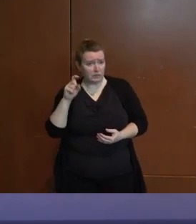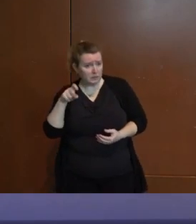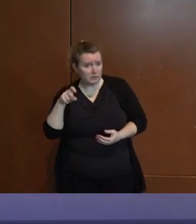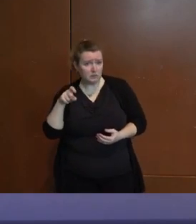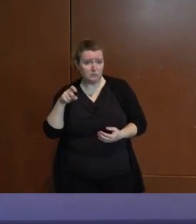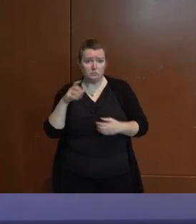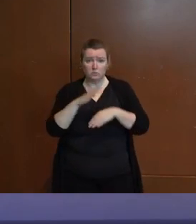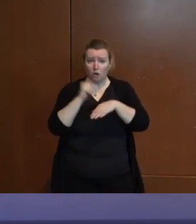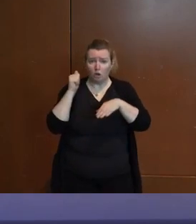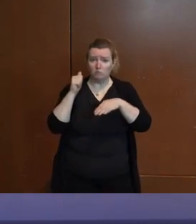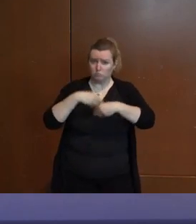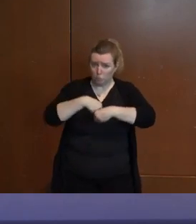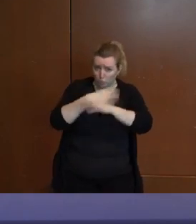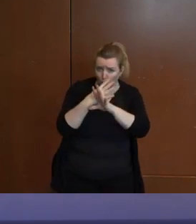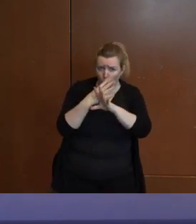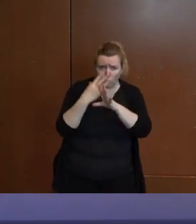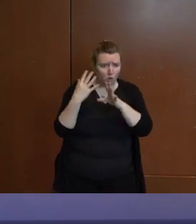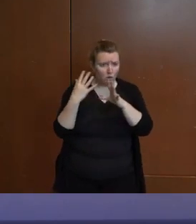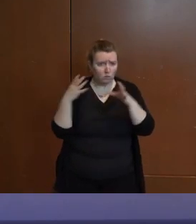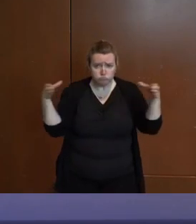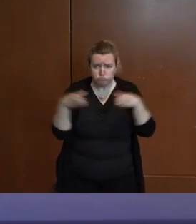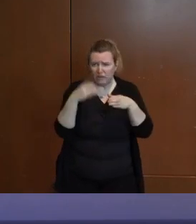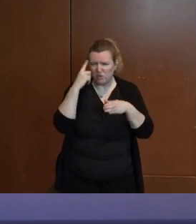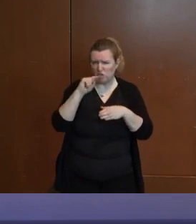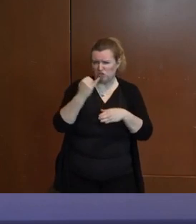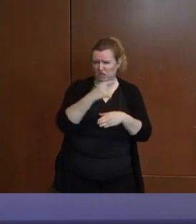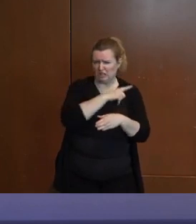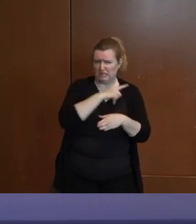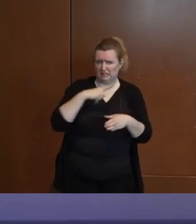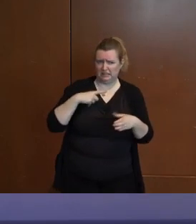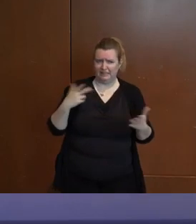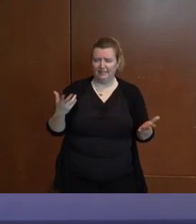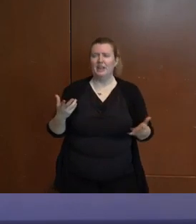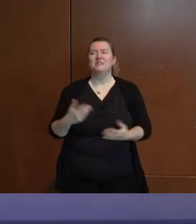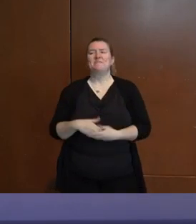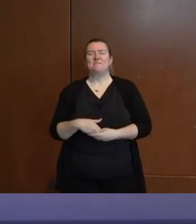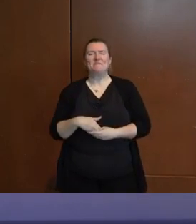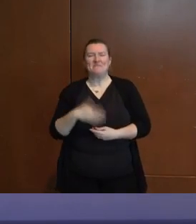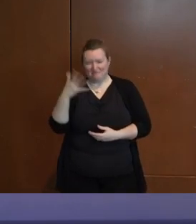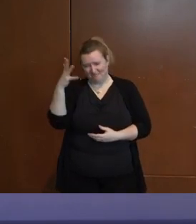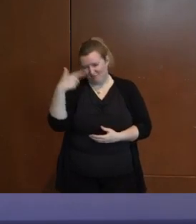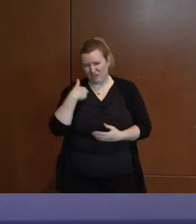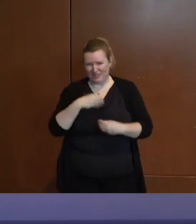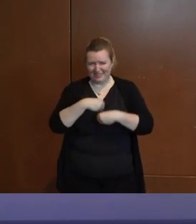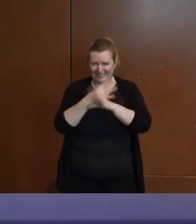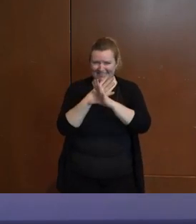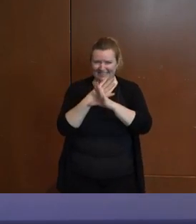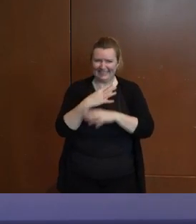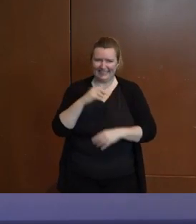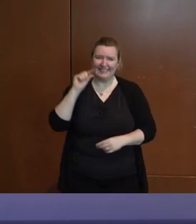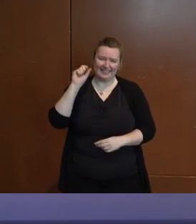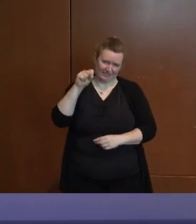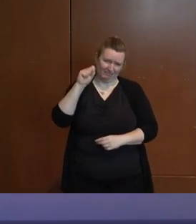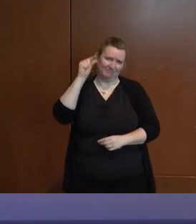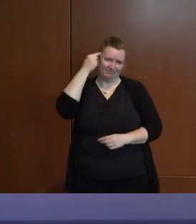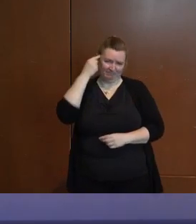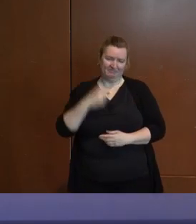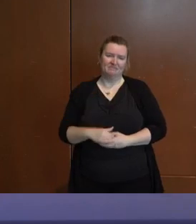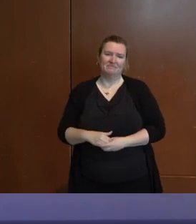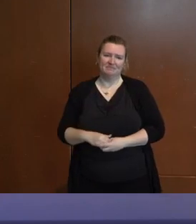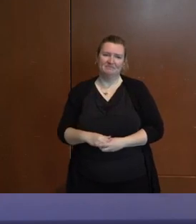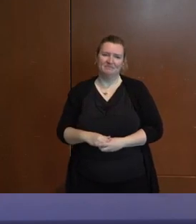Does the obscene list go on or is that okay? No closer on the June elections. I say this with respect because